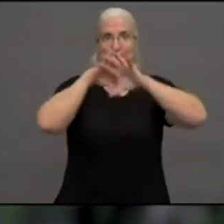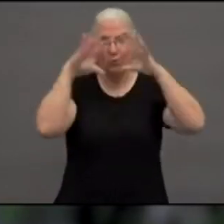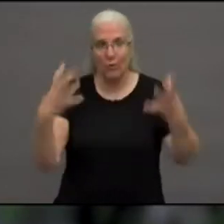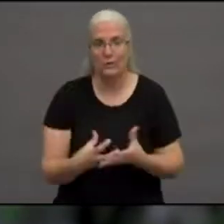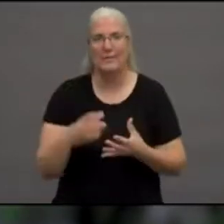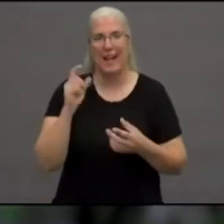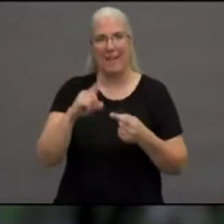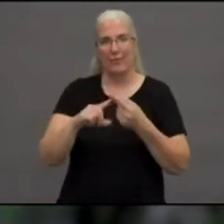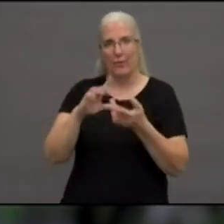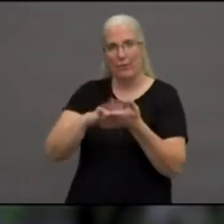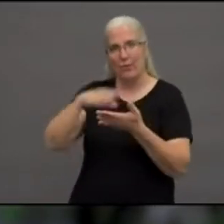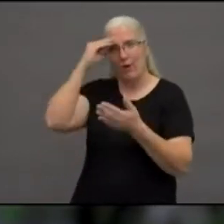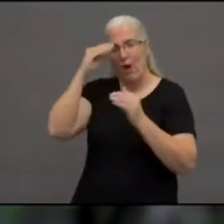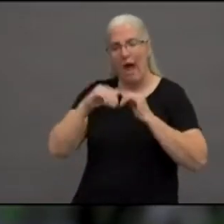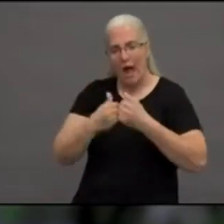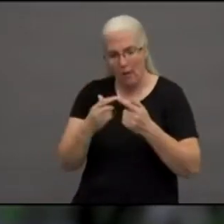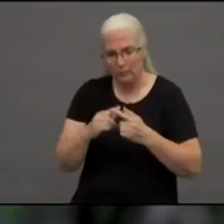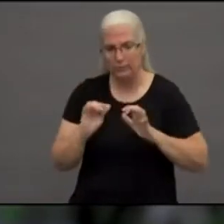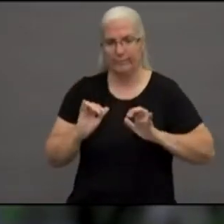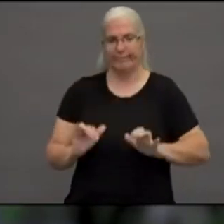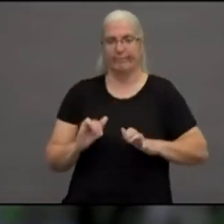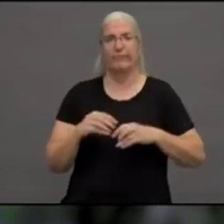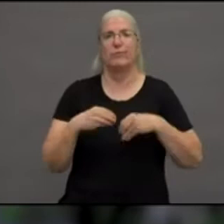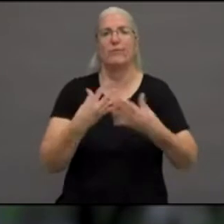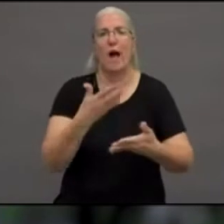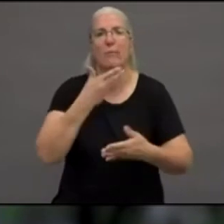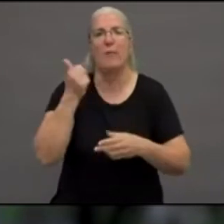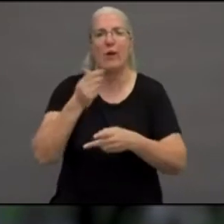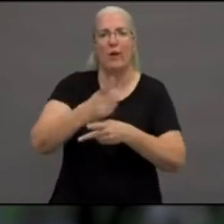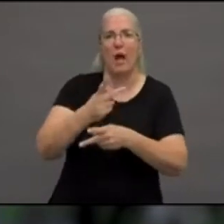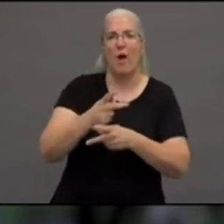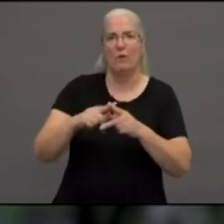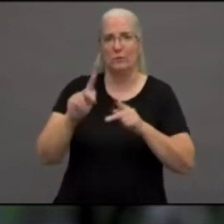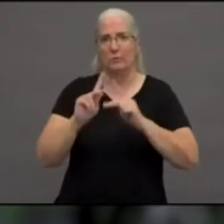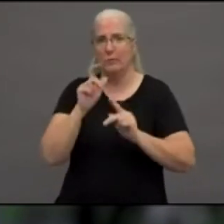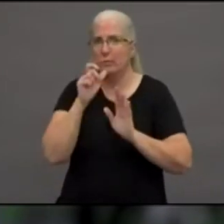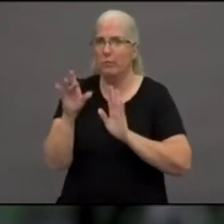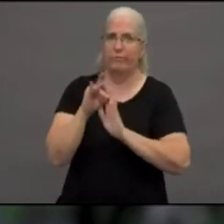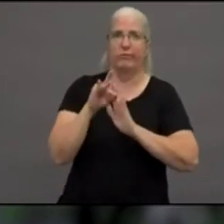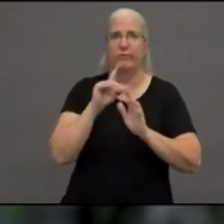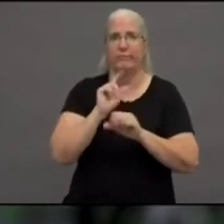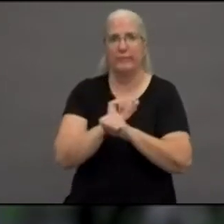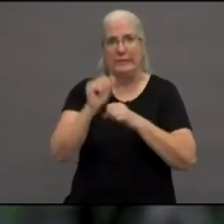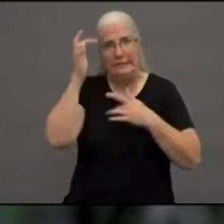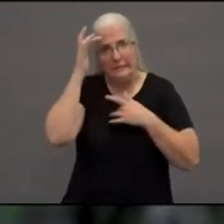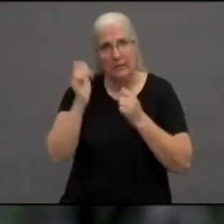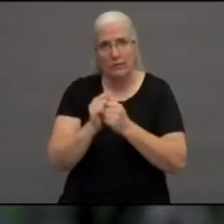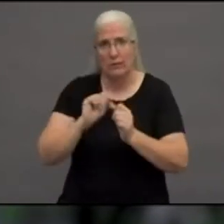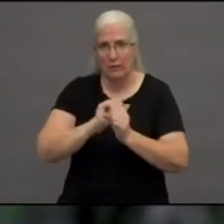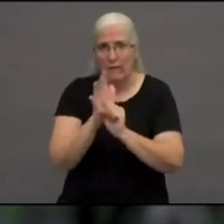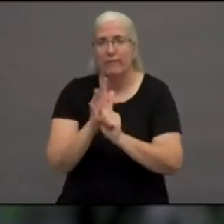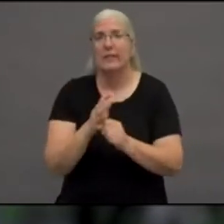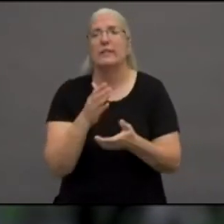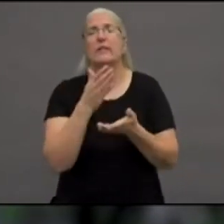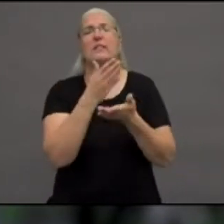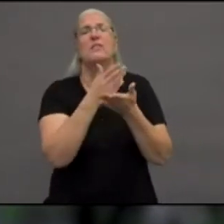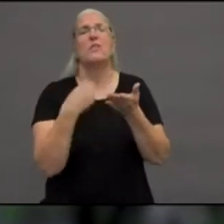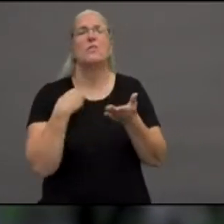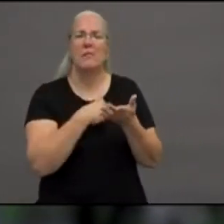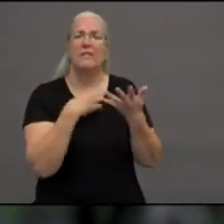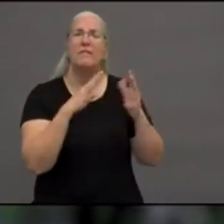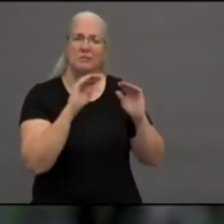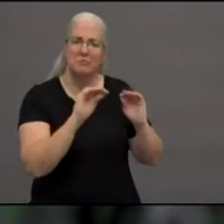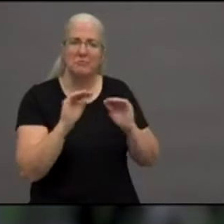patients. We have also made some structural changes at our public hospitals, and now we're